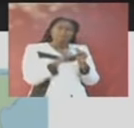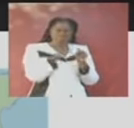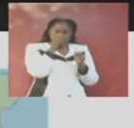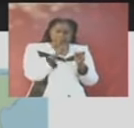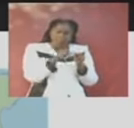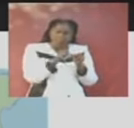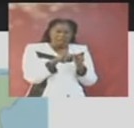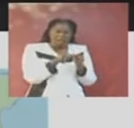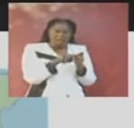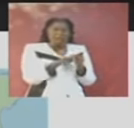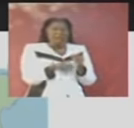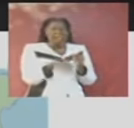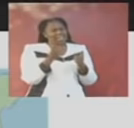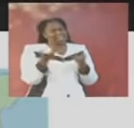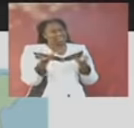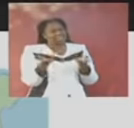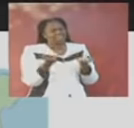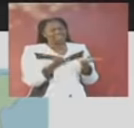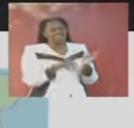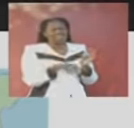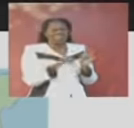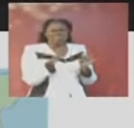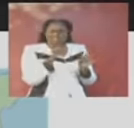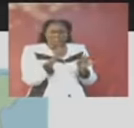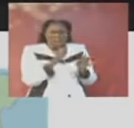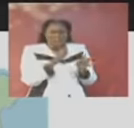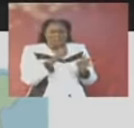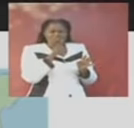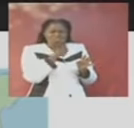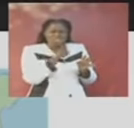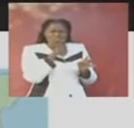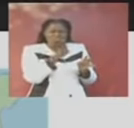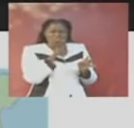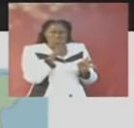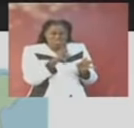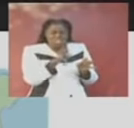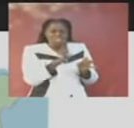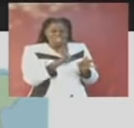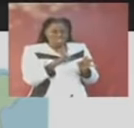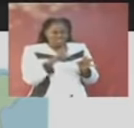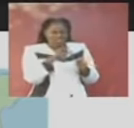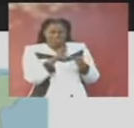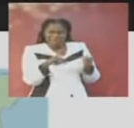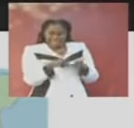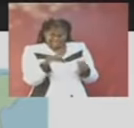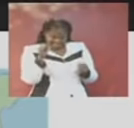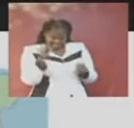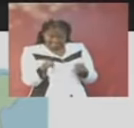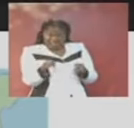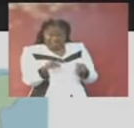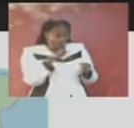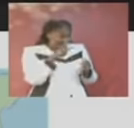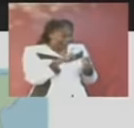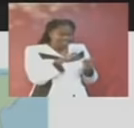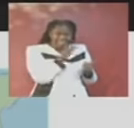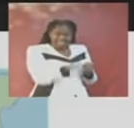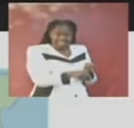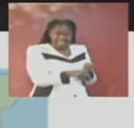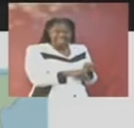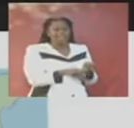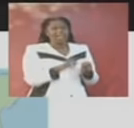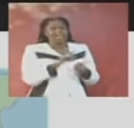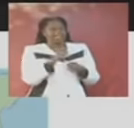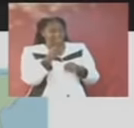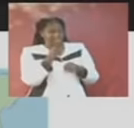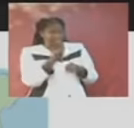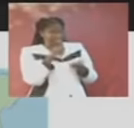It's artificial information. It does not represent accurate location or attributes of any COVID-19 cases.